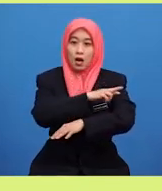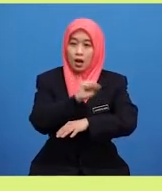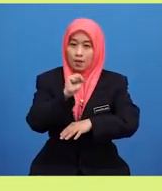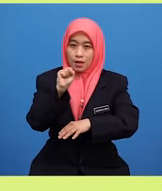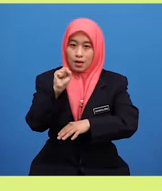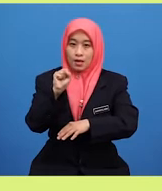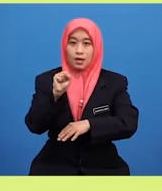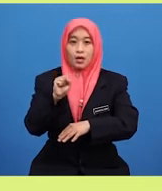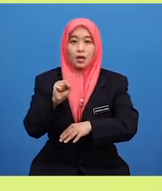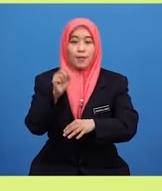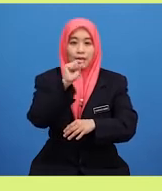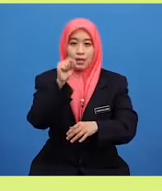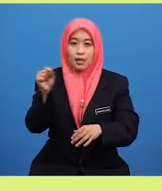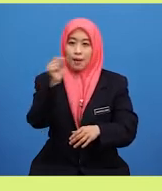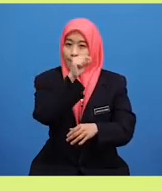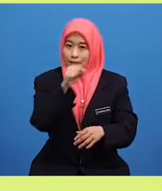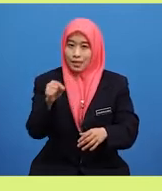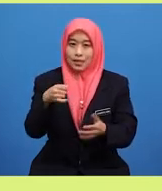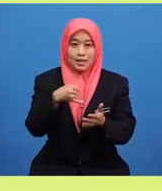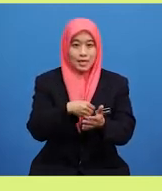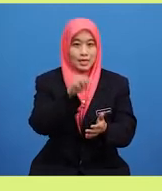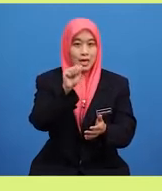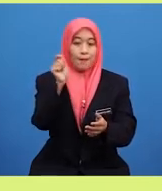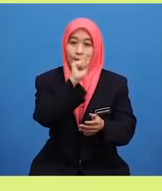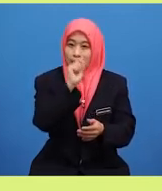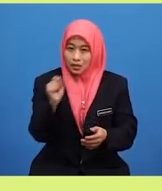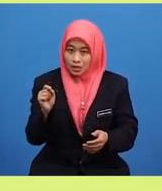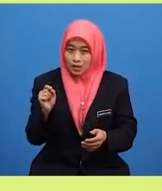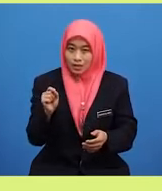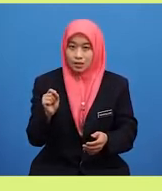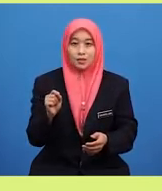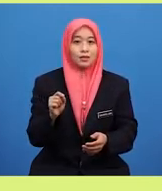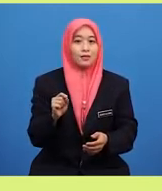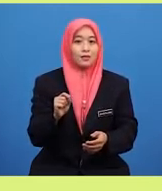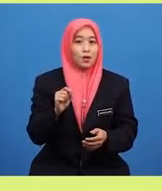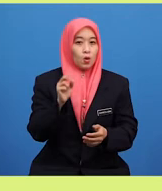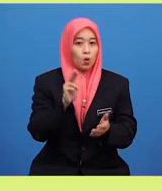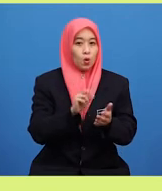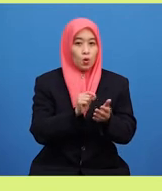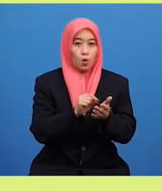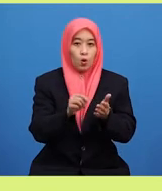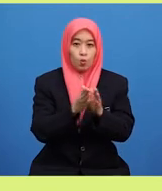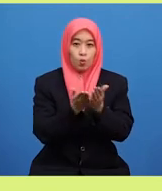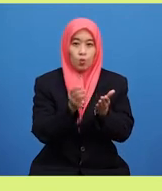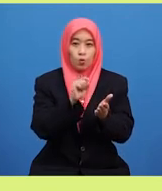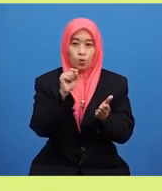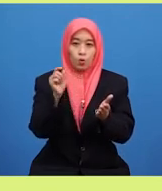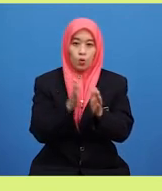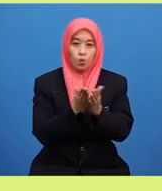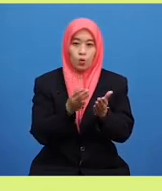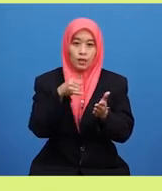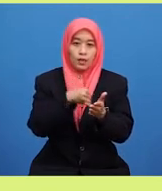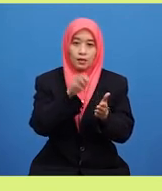Pencil, pencil, it's a pencil. Notebook, notebook, it's a notebook.